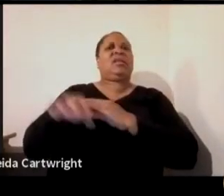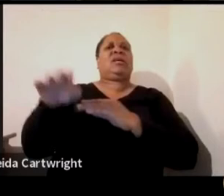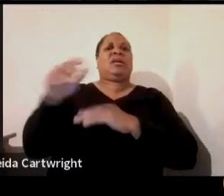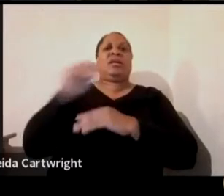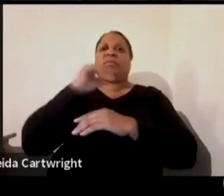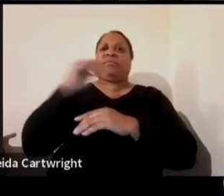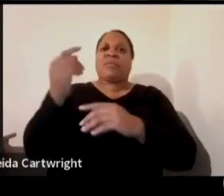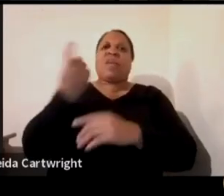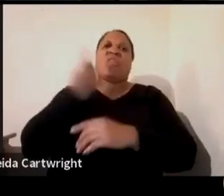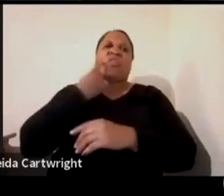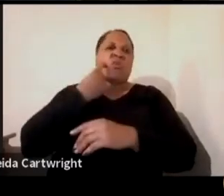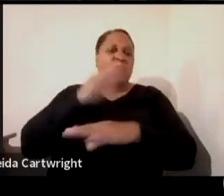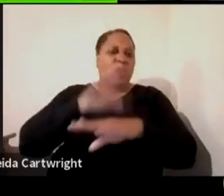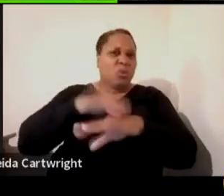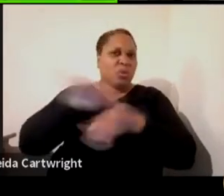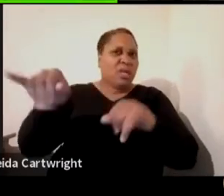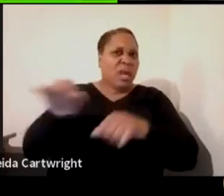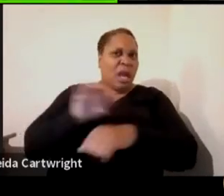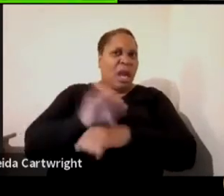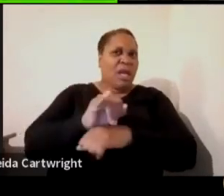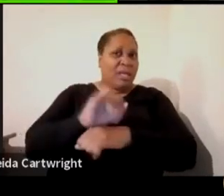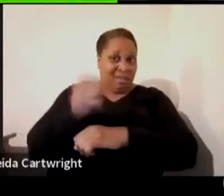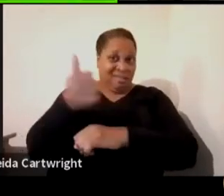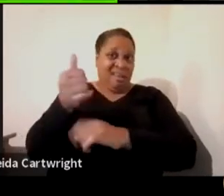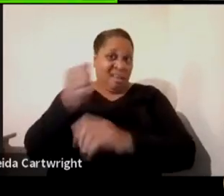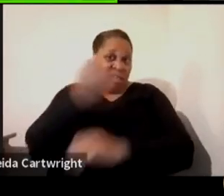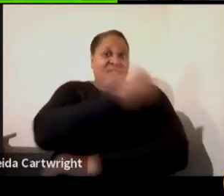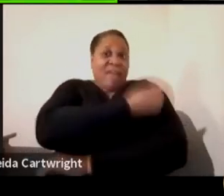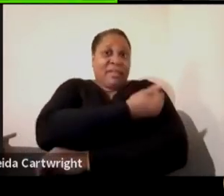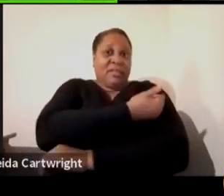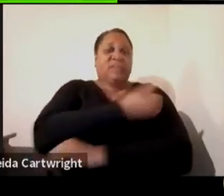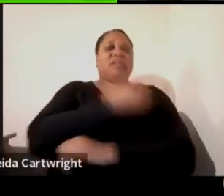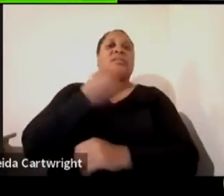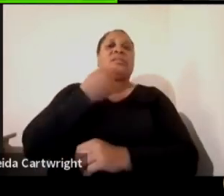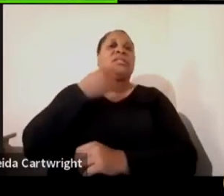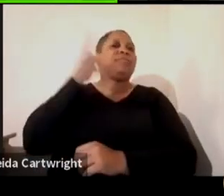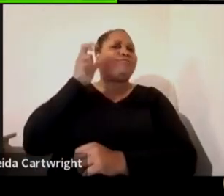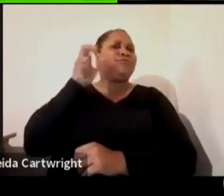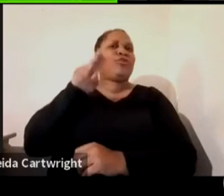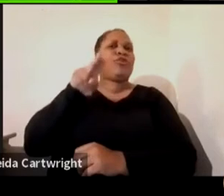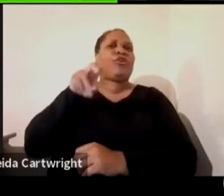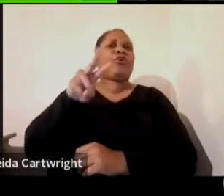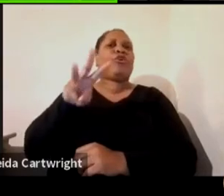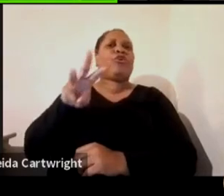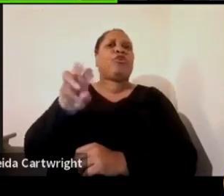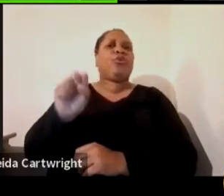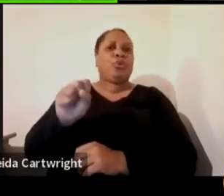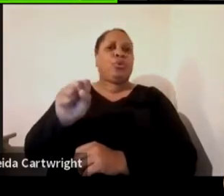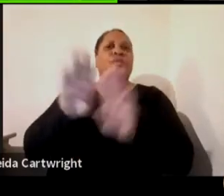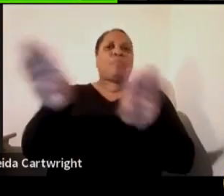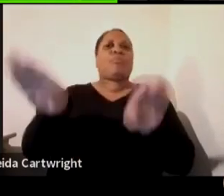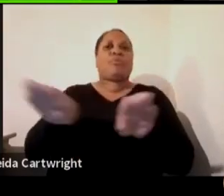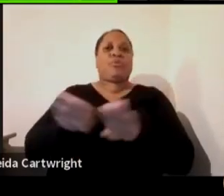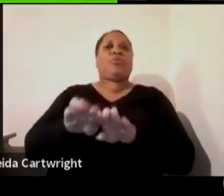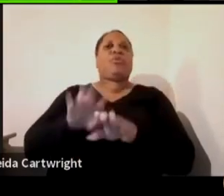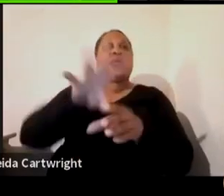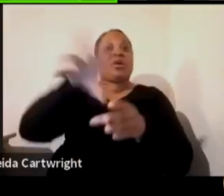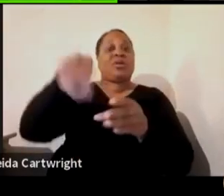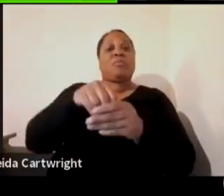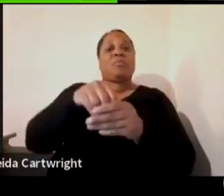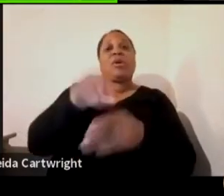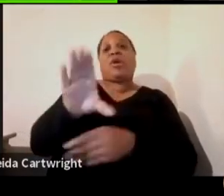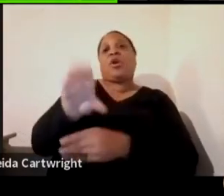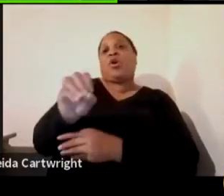island? So you would have heard in the news before that Bermuda was part of the COVAX